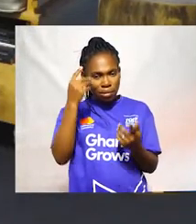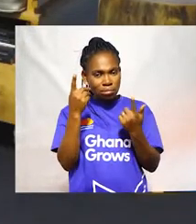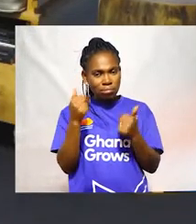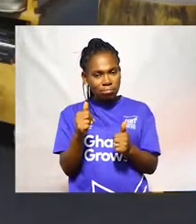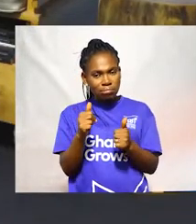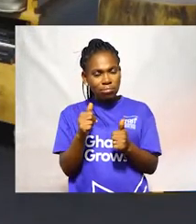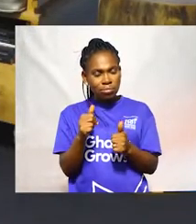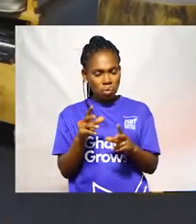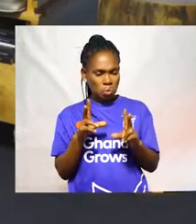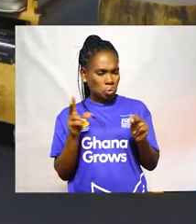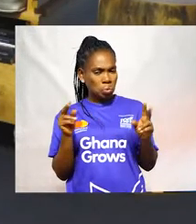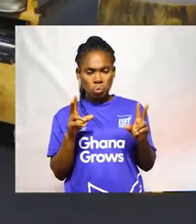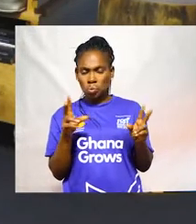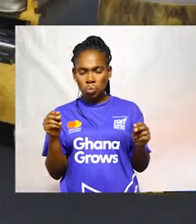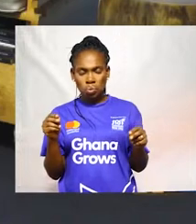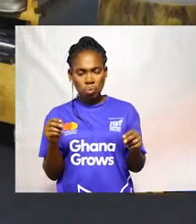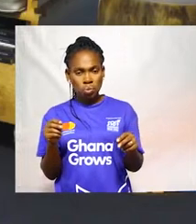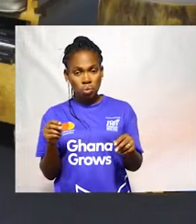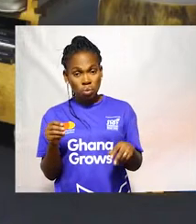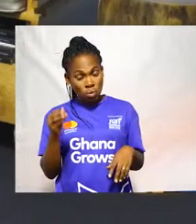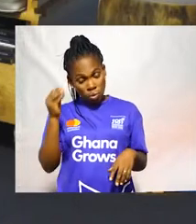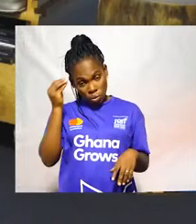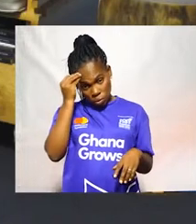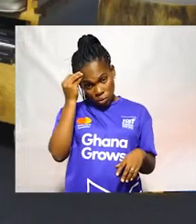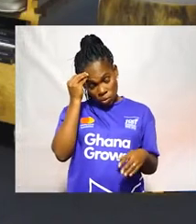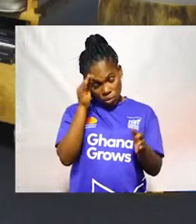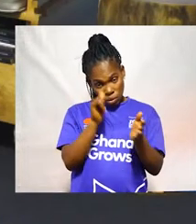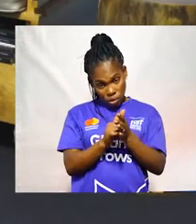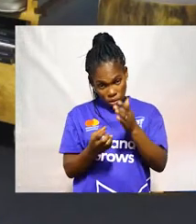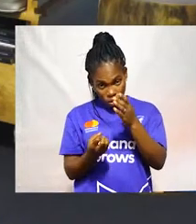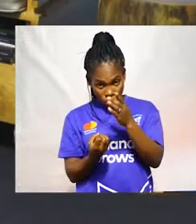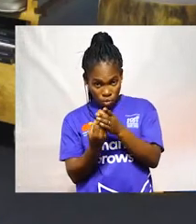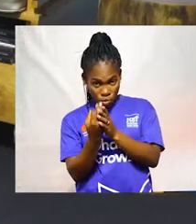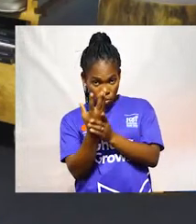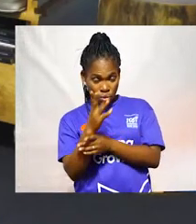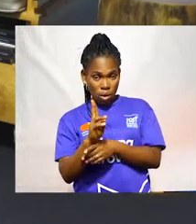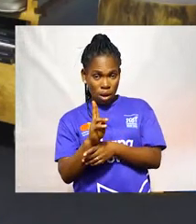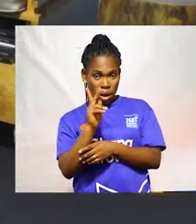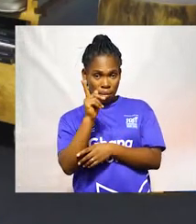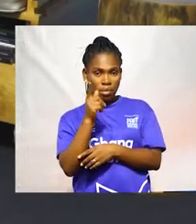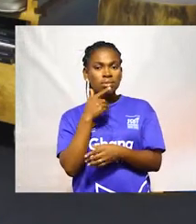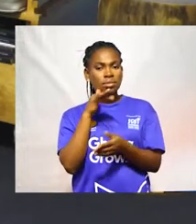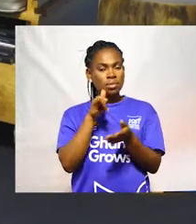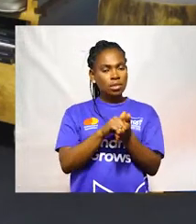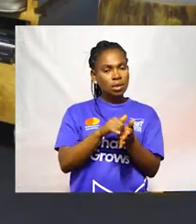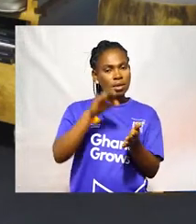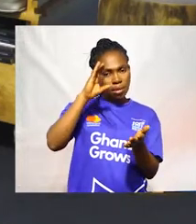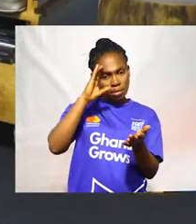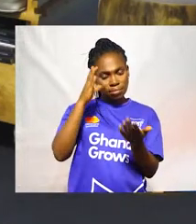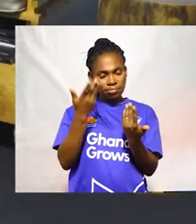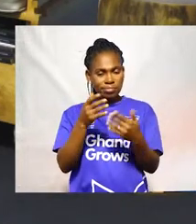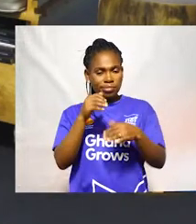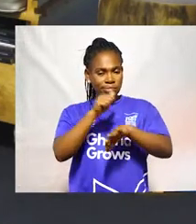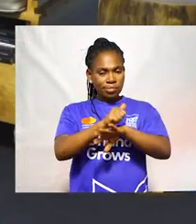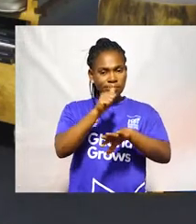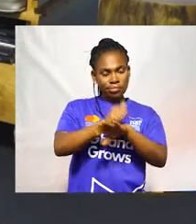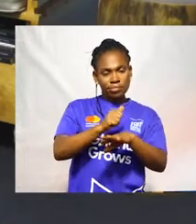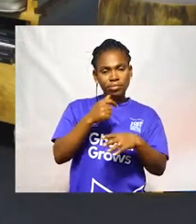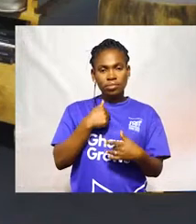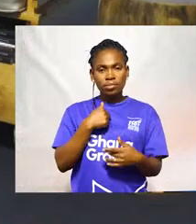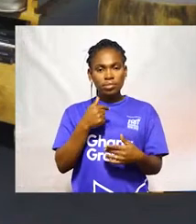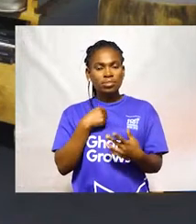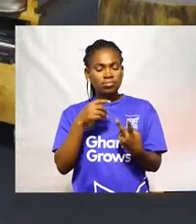mean, I'm sure you had that experience growing up. Yeah. There are some key career options that are available. You know,